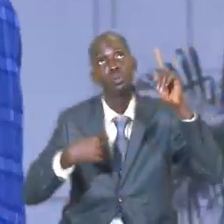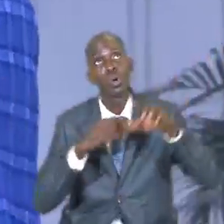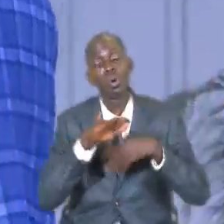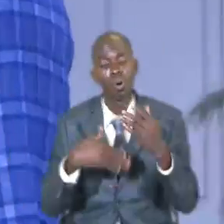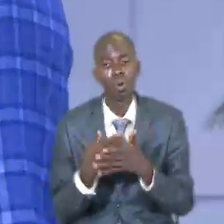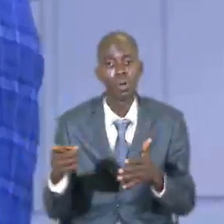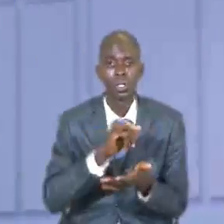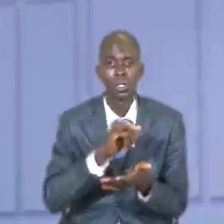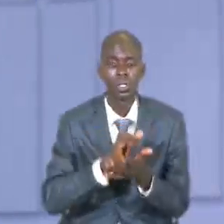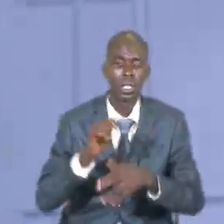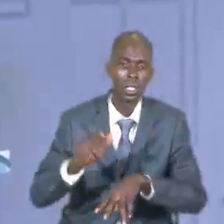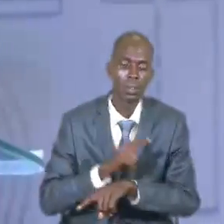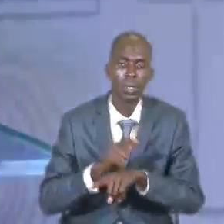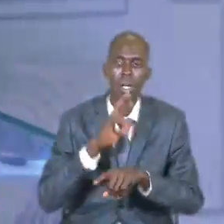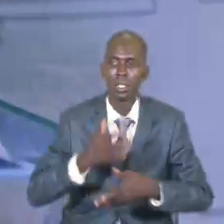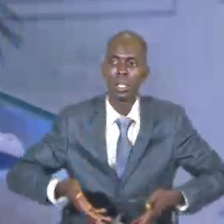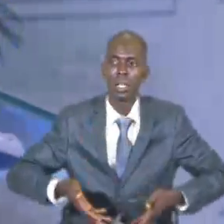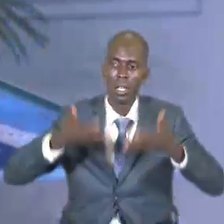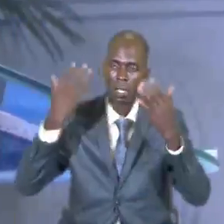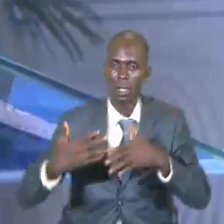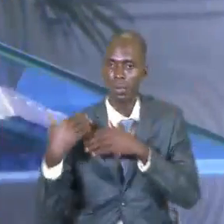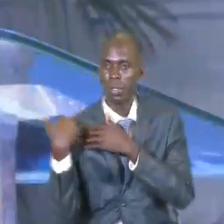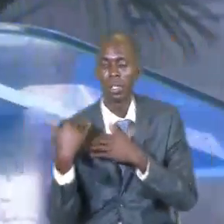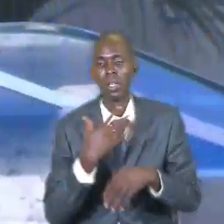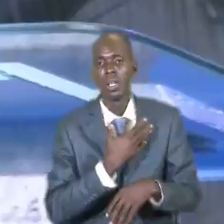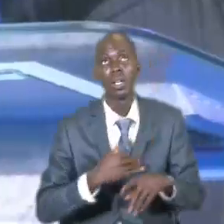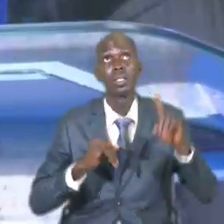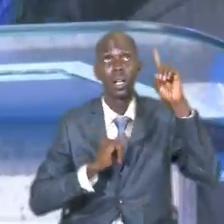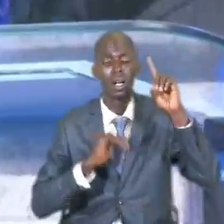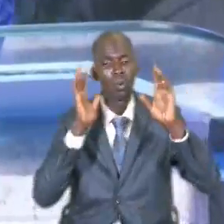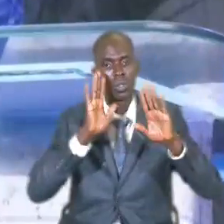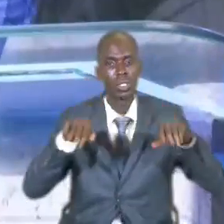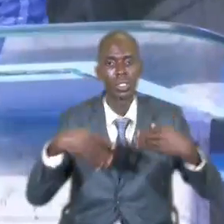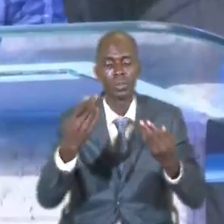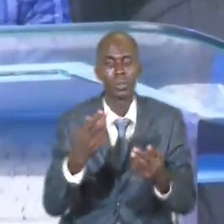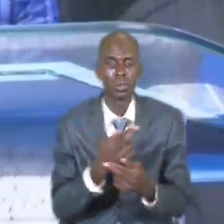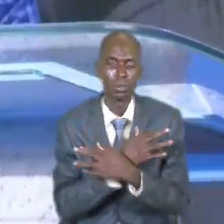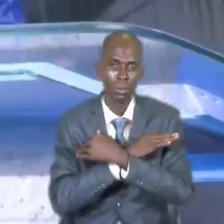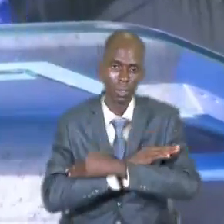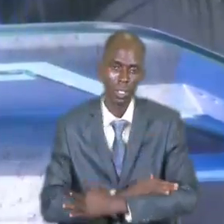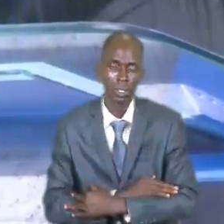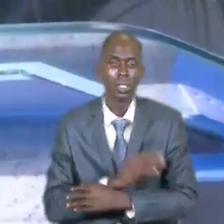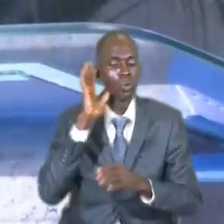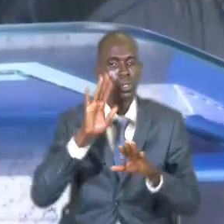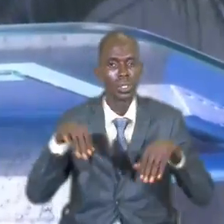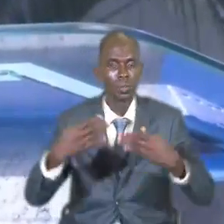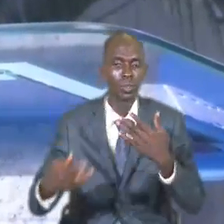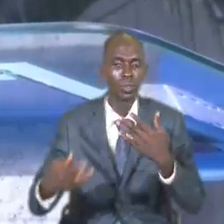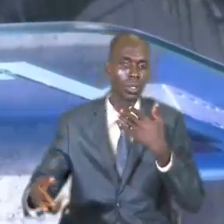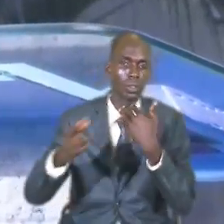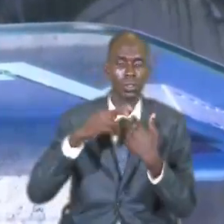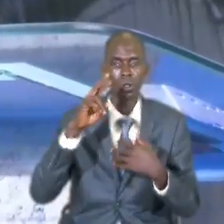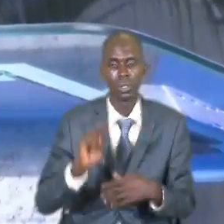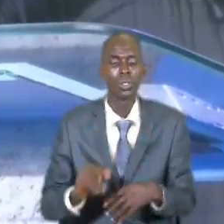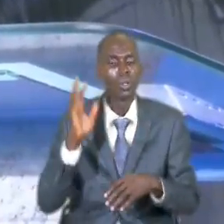rest. I will give you restoration. I will give you redemption. I will give you forgiveness. I'll give you salvation. I will